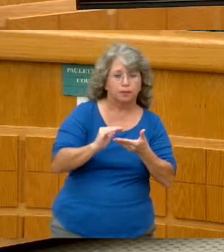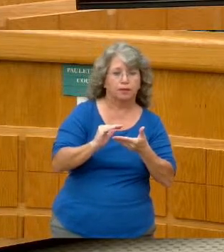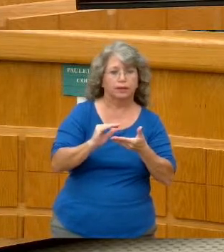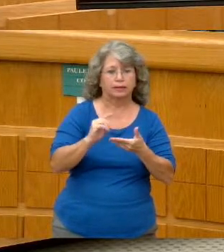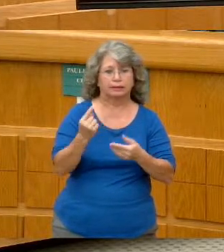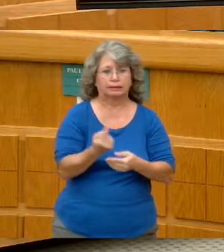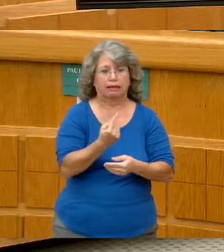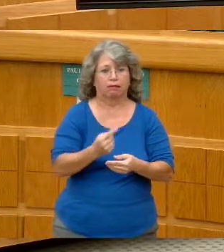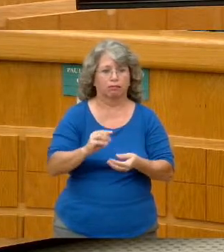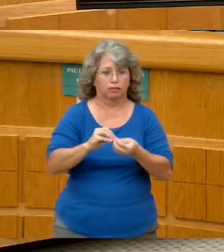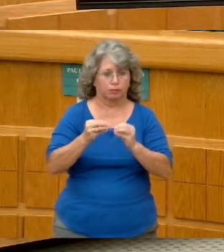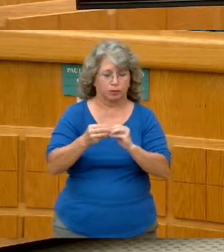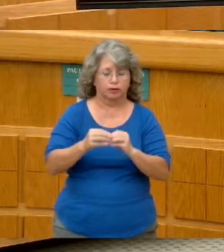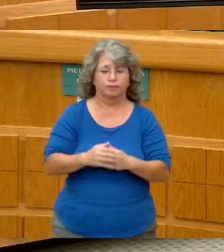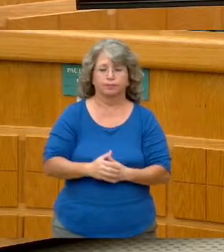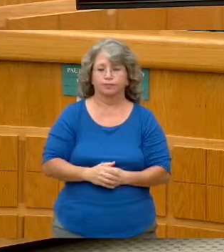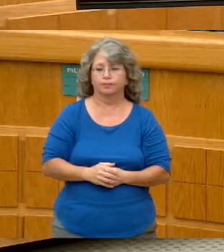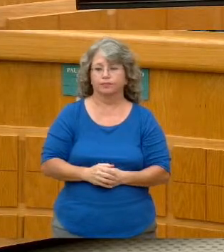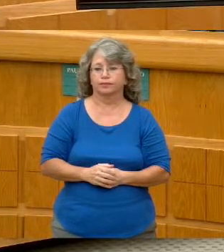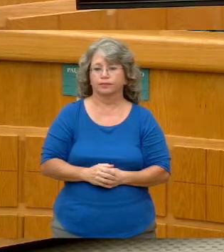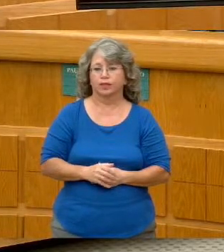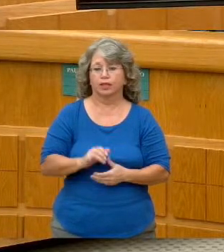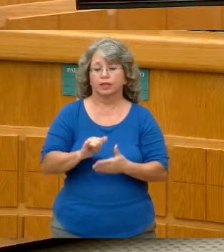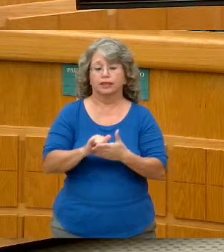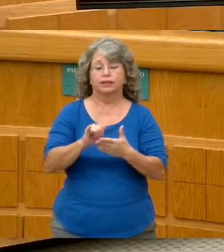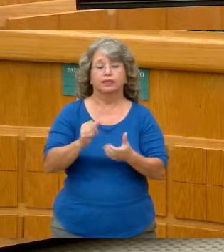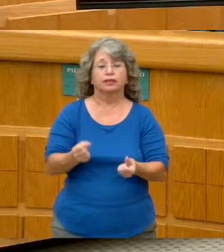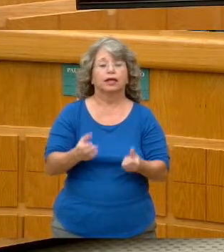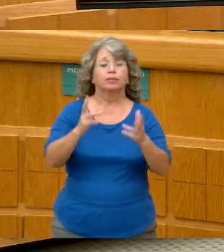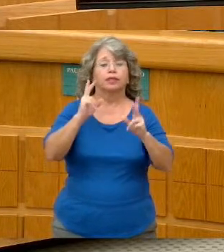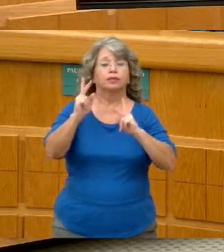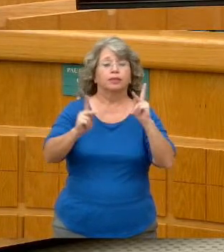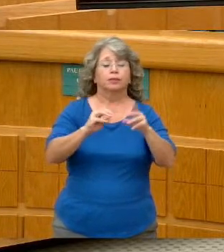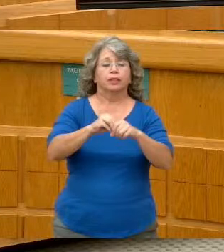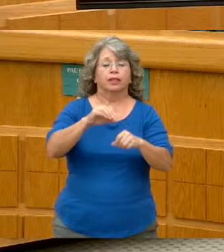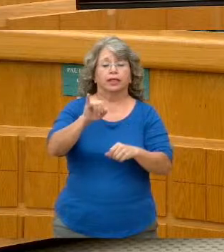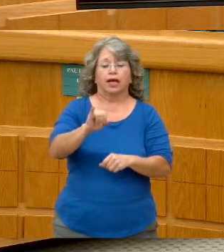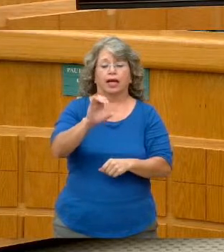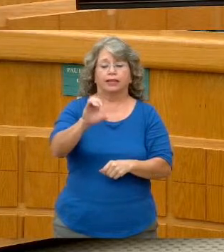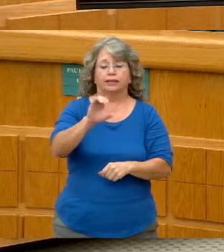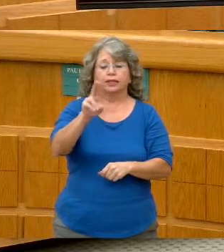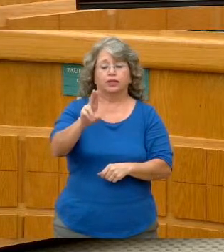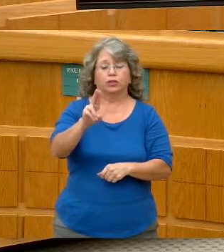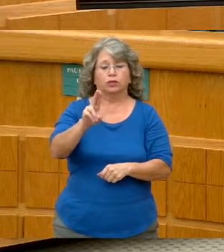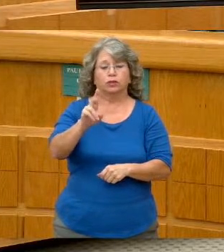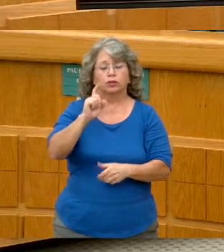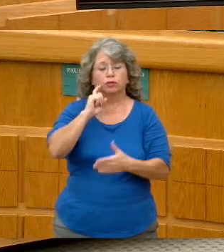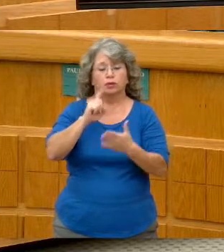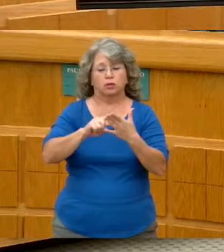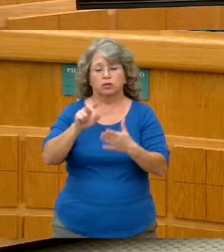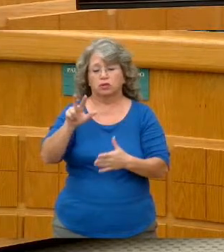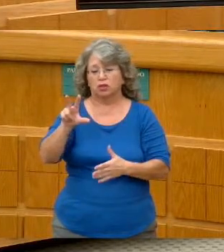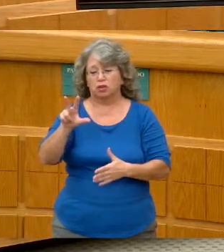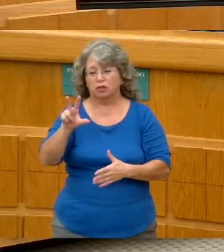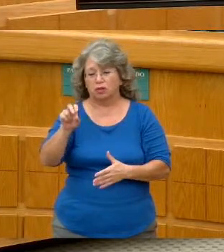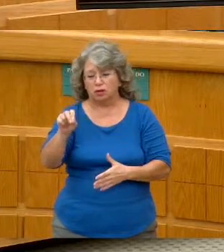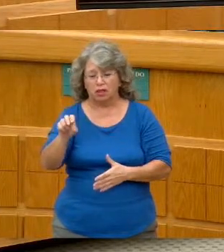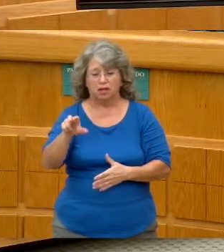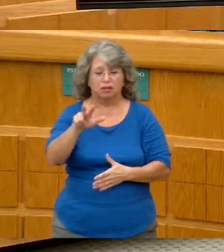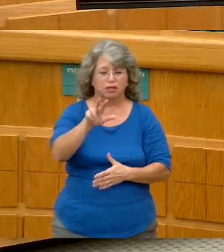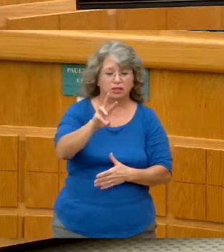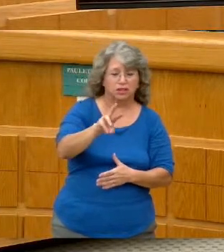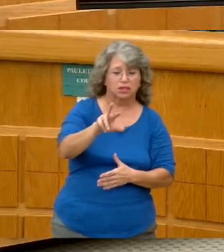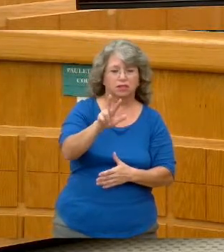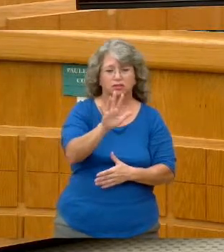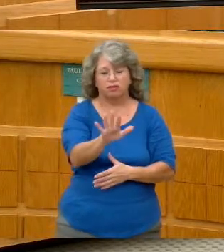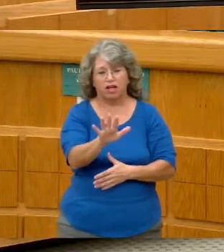please. This is the ICU patients. You kind of see the same thing in the 30s, 36, 35. You